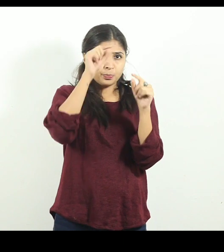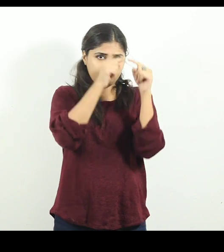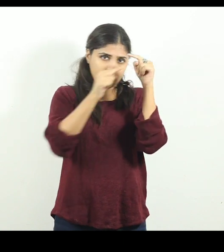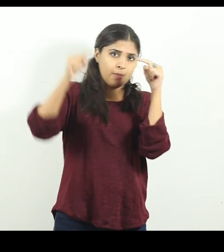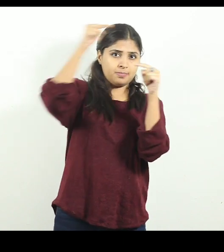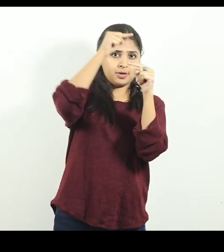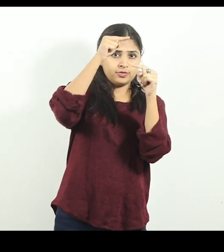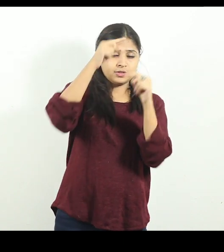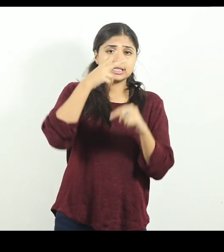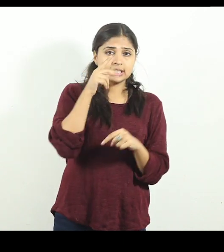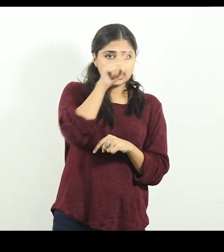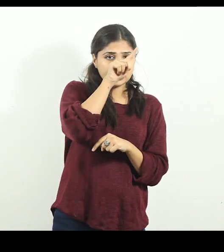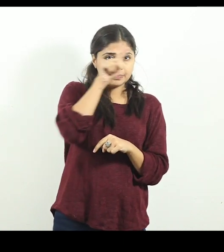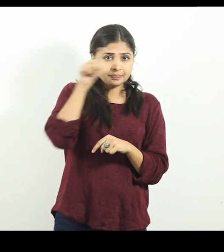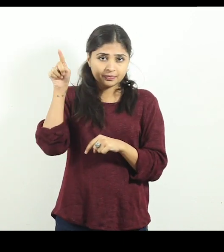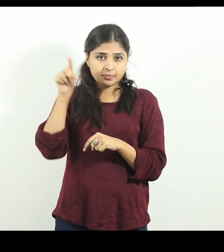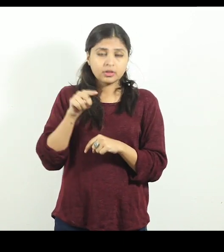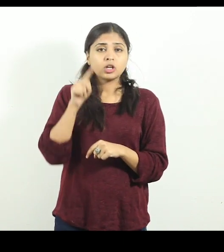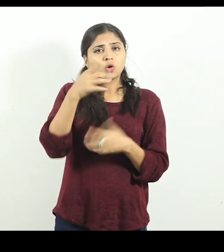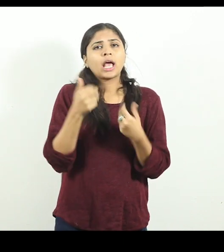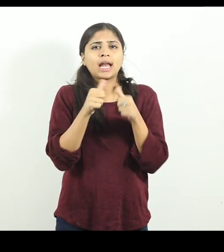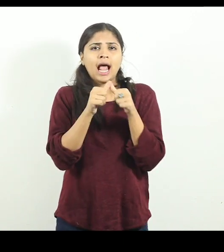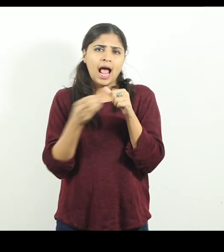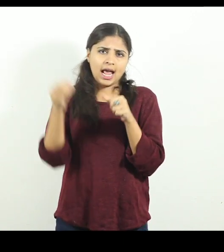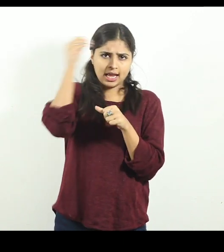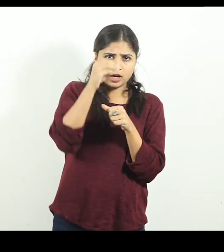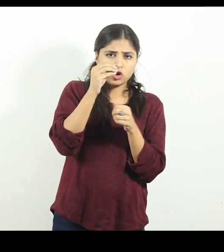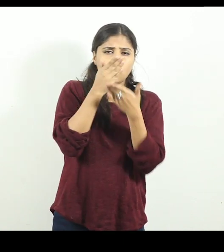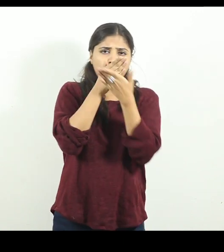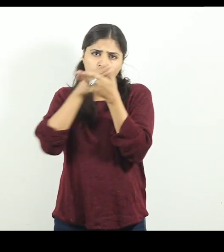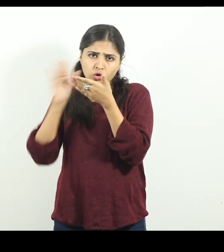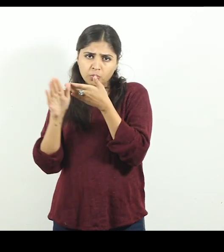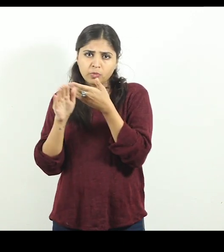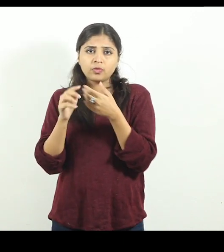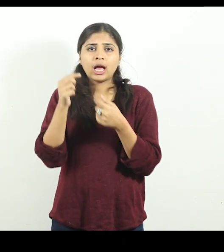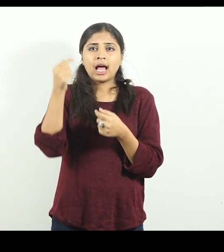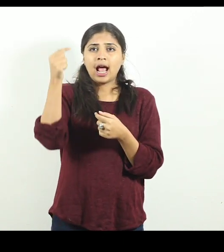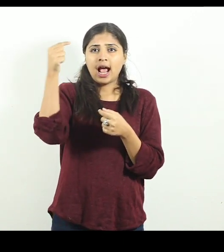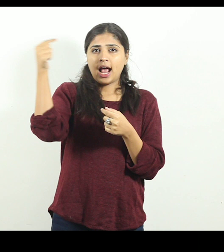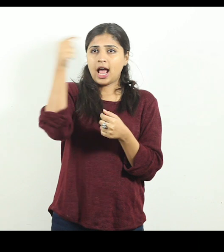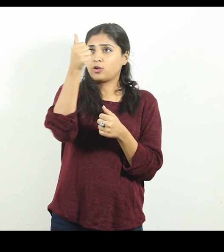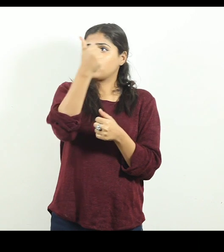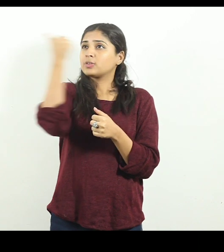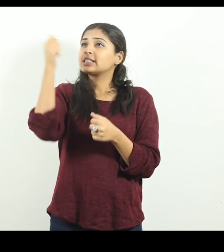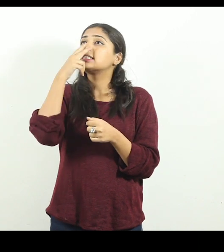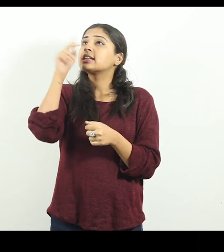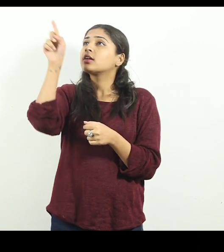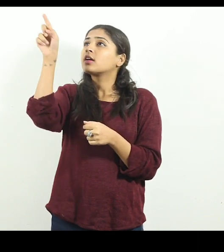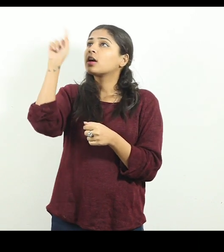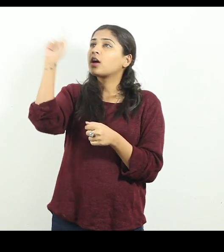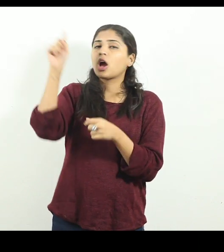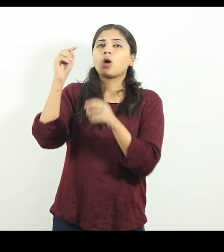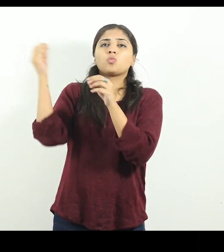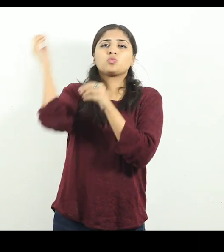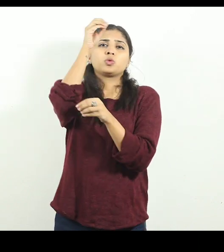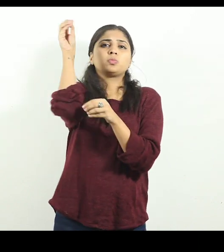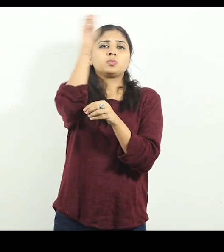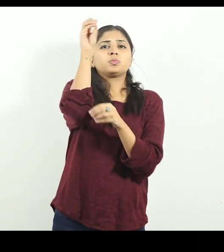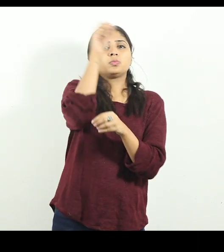You can add or remove command by clicking on the arrow to the right of the Quick Access Toolbar.